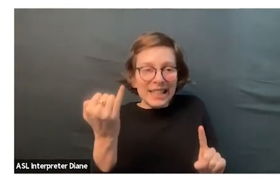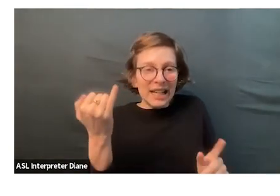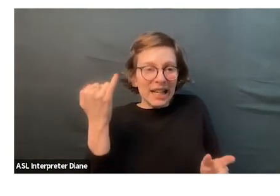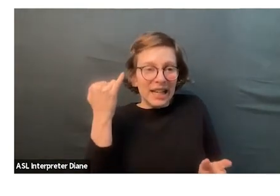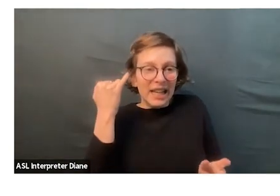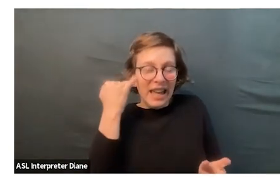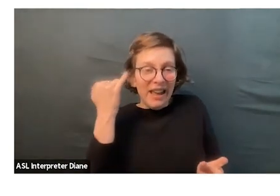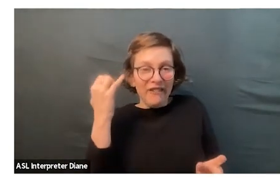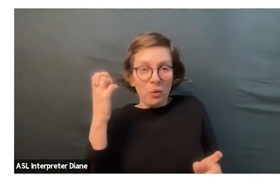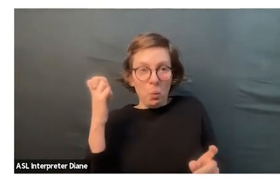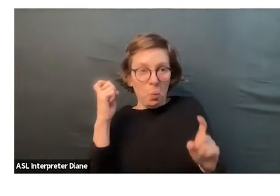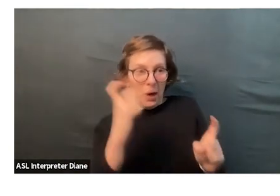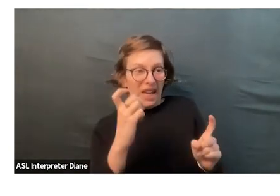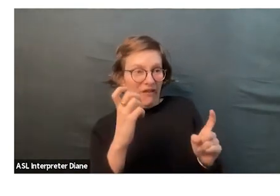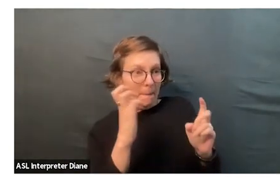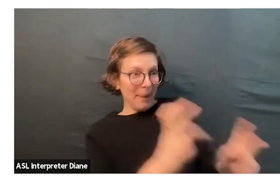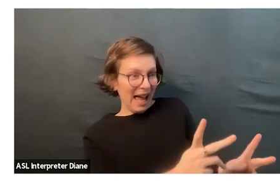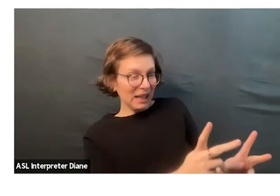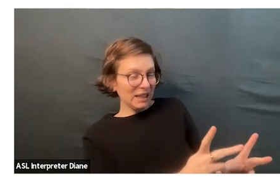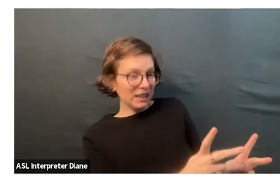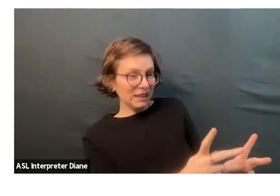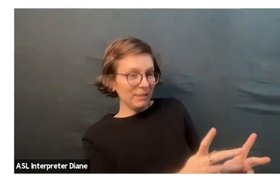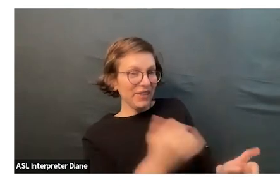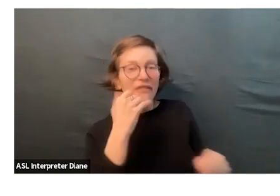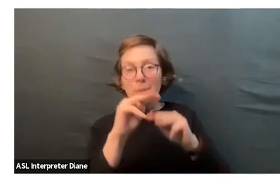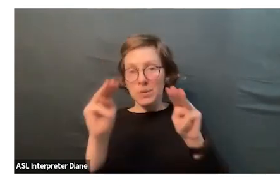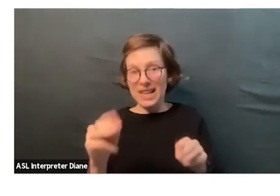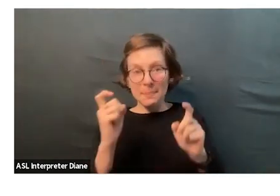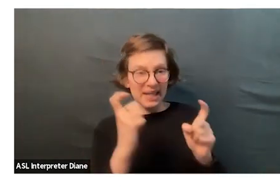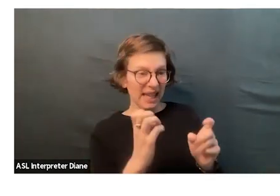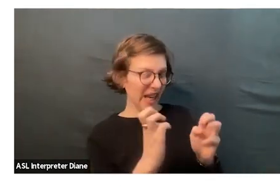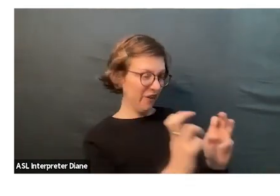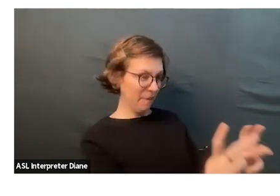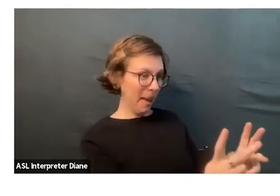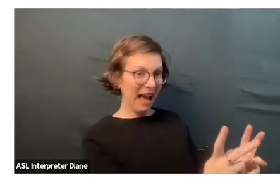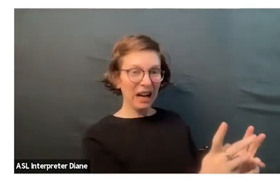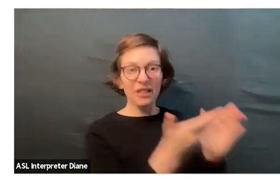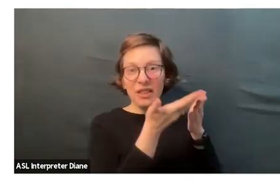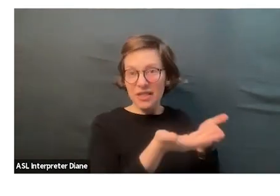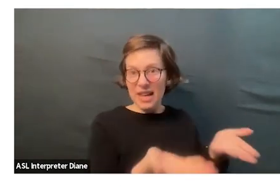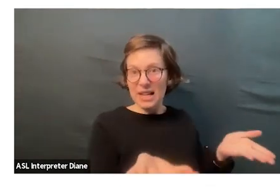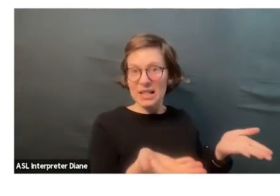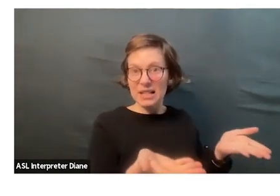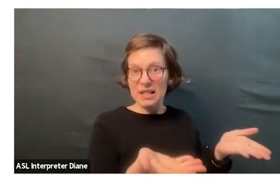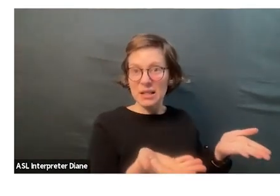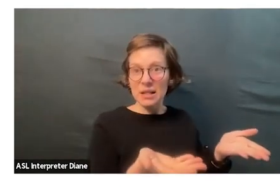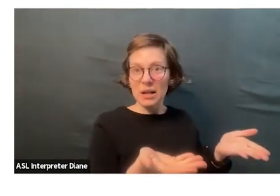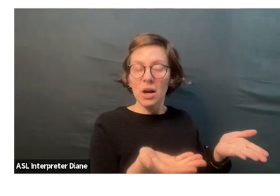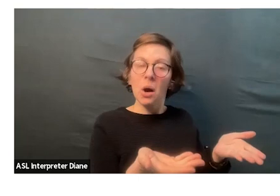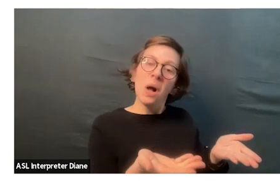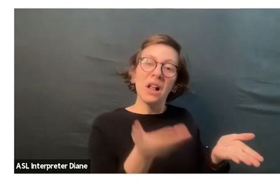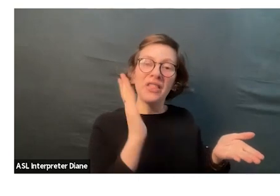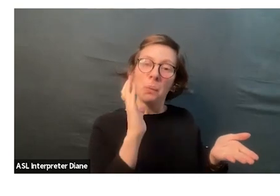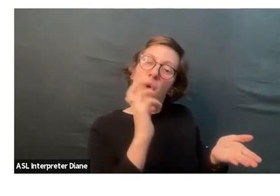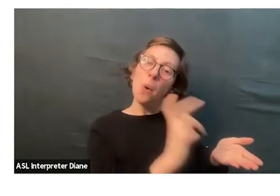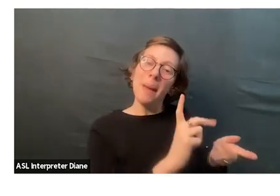an Iraqi artifact rather than a museum in Iraq? I'm not so sure. This obviously I disagree with, but that's